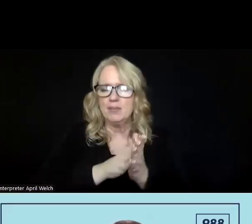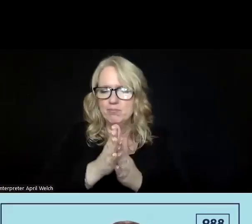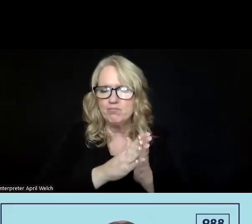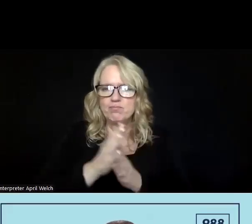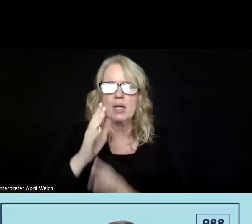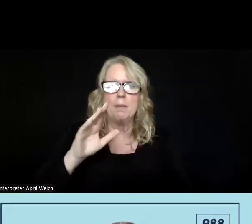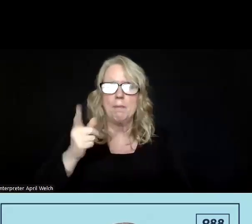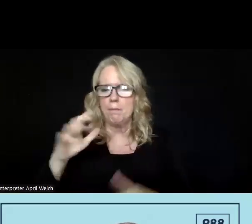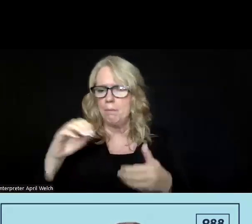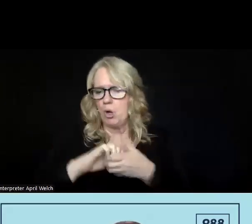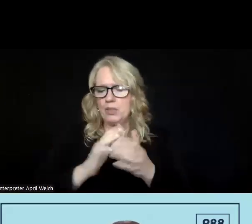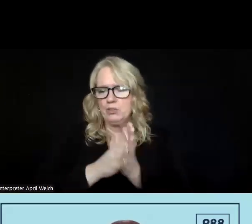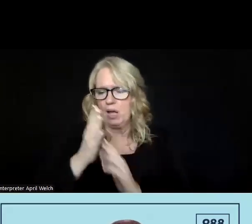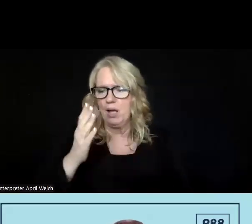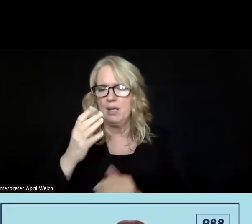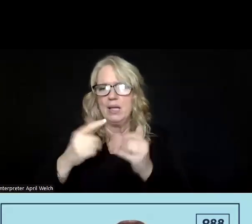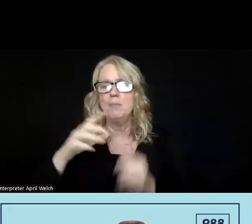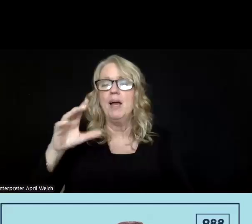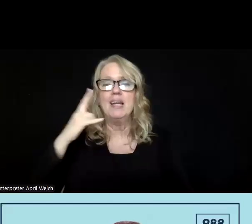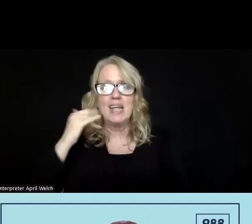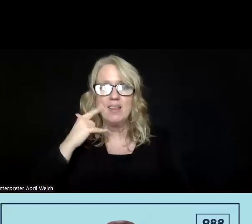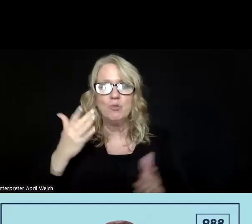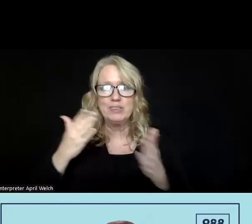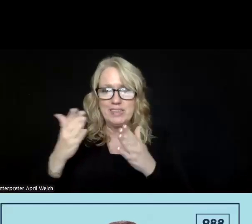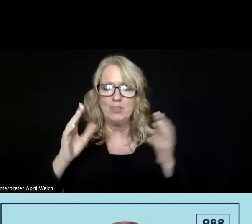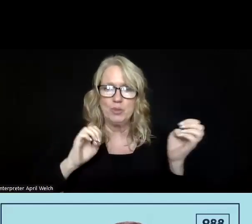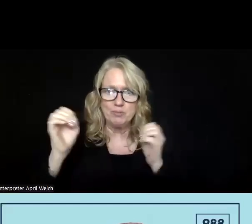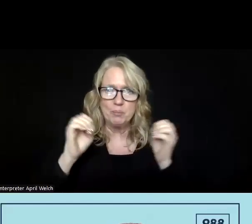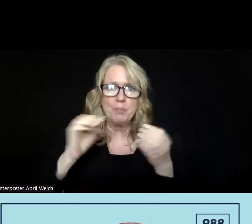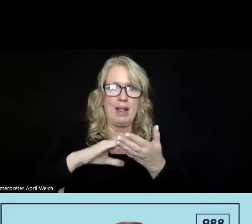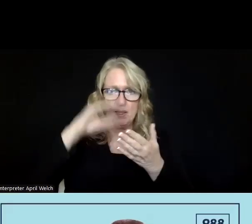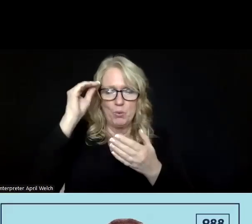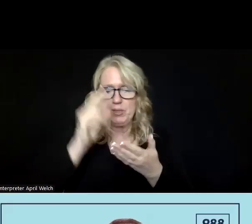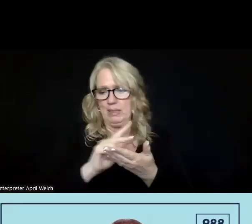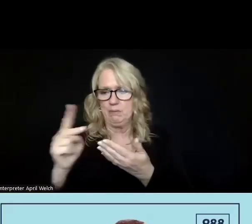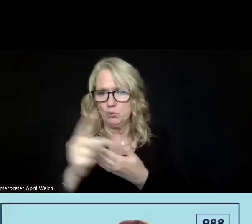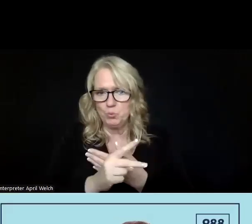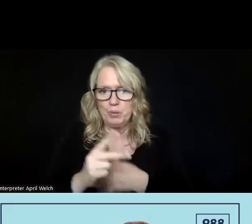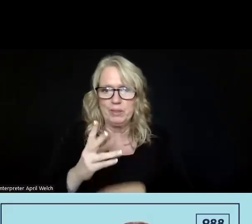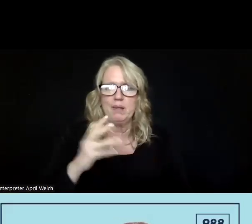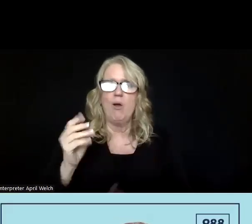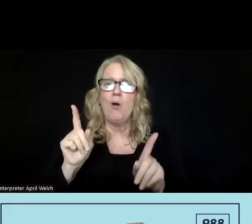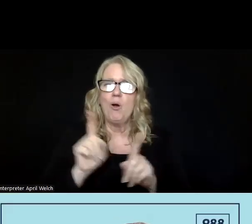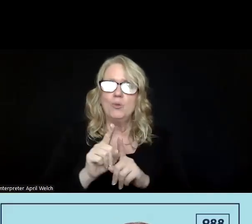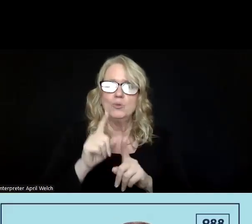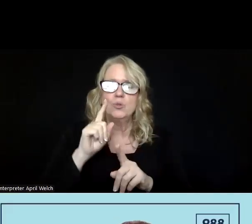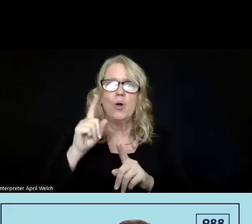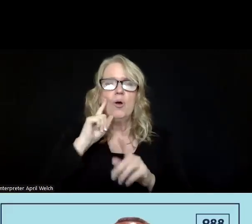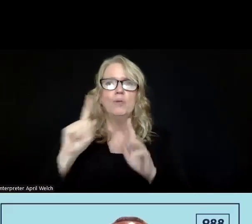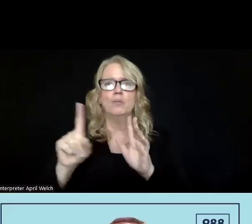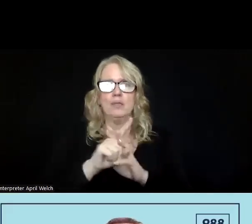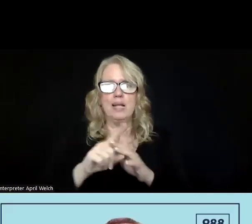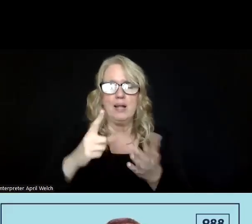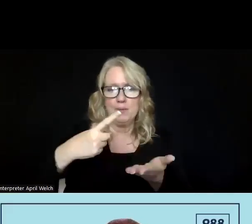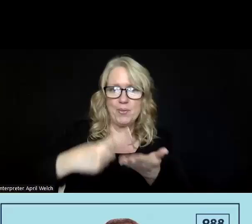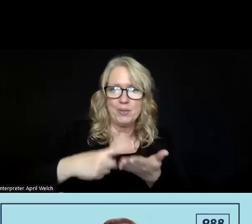next week. And that'll be followed by California service evaluations and learnings in 2 weeks. Also want to bring to mind the